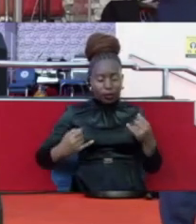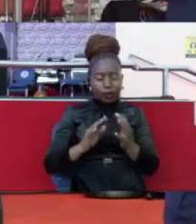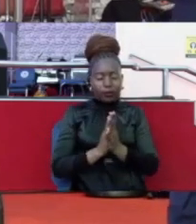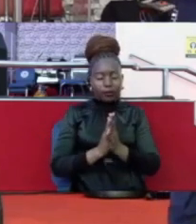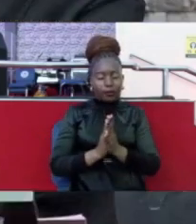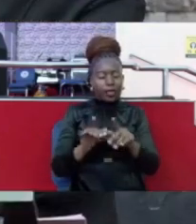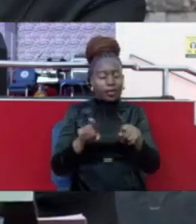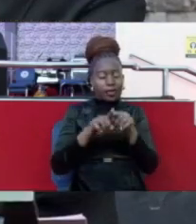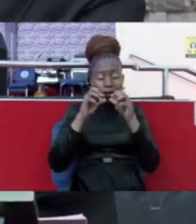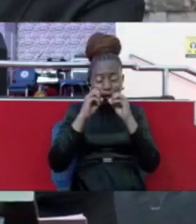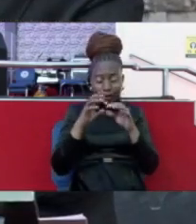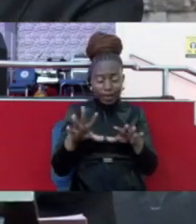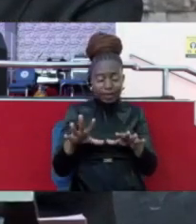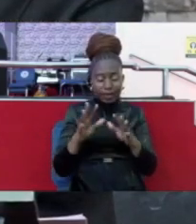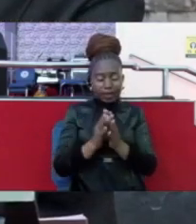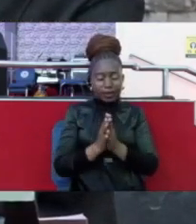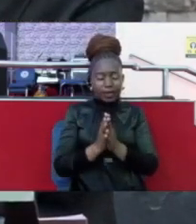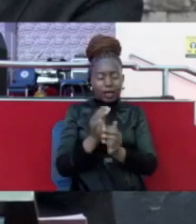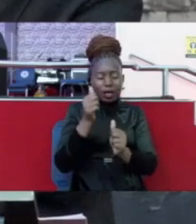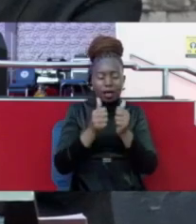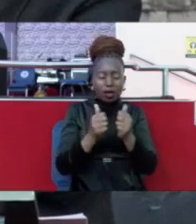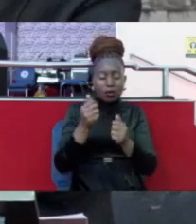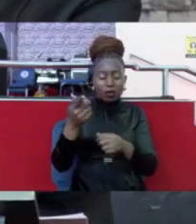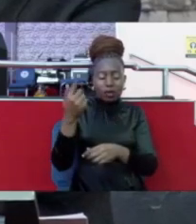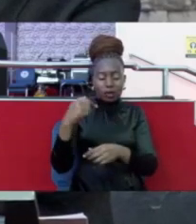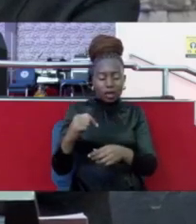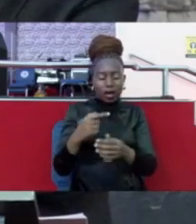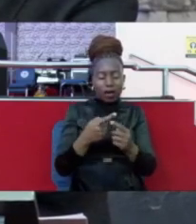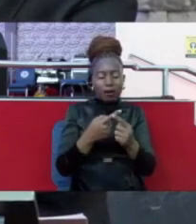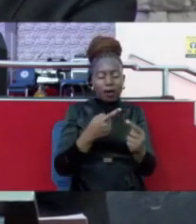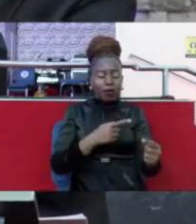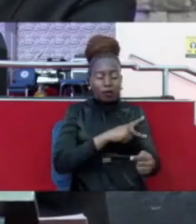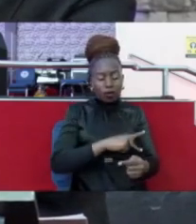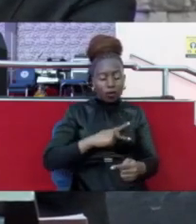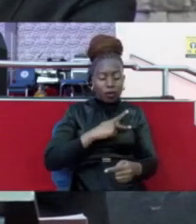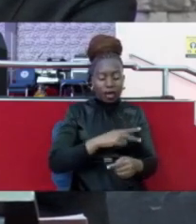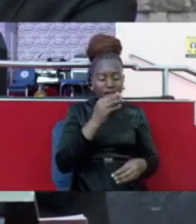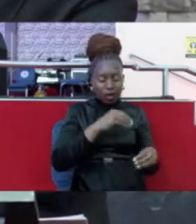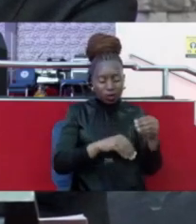and blessings that come from generous contributions.